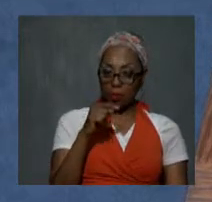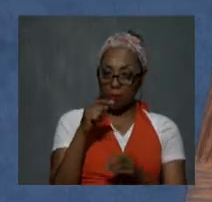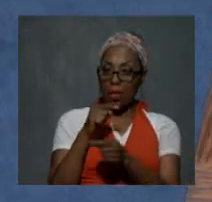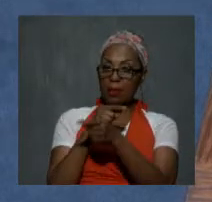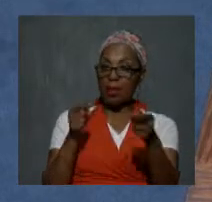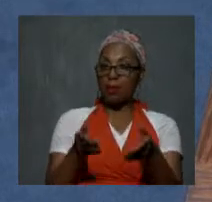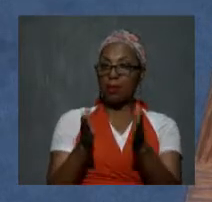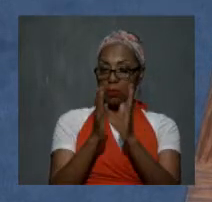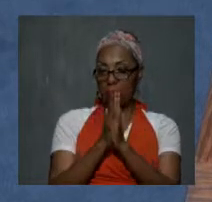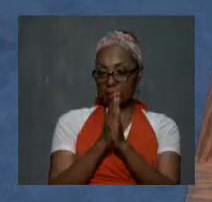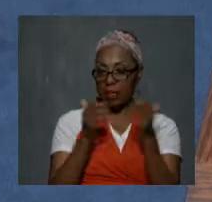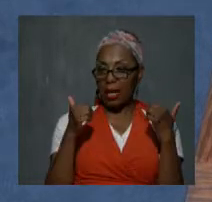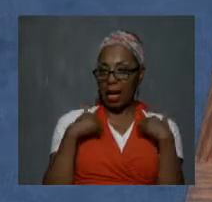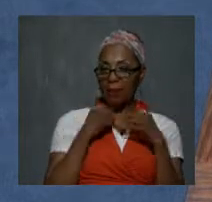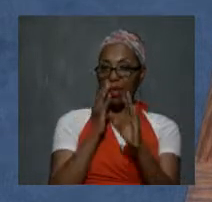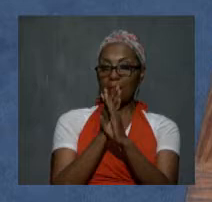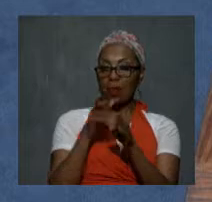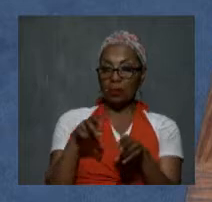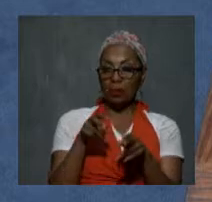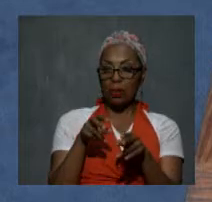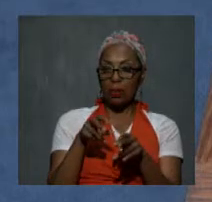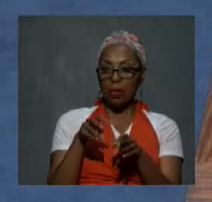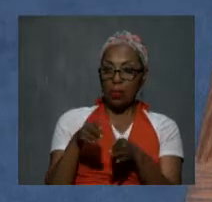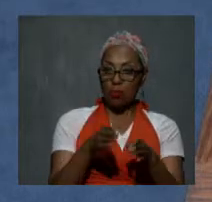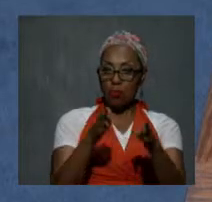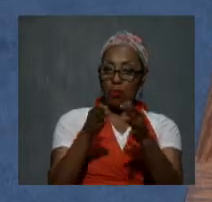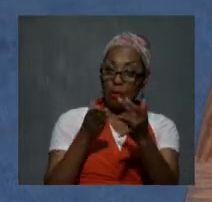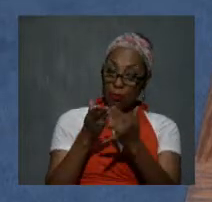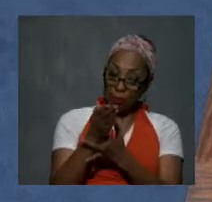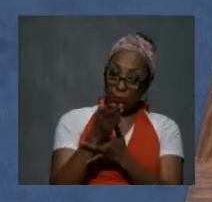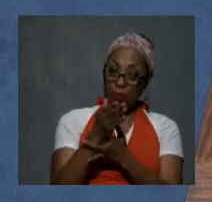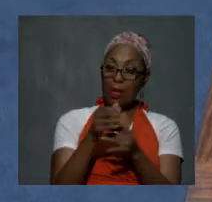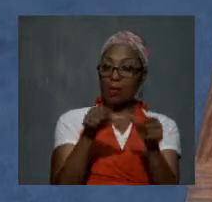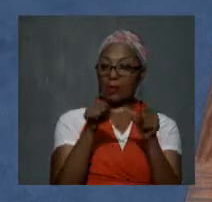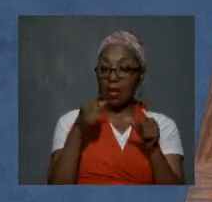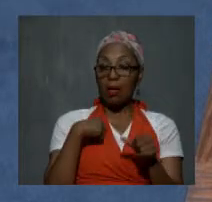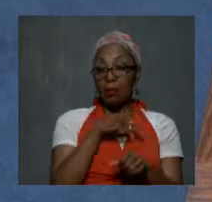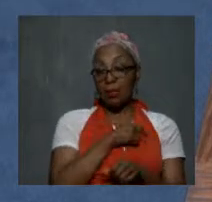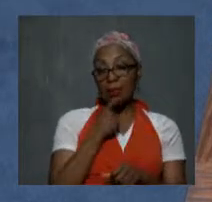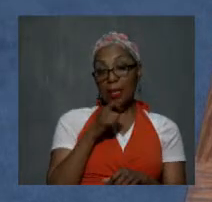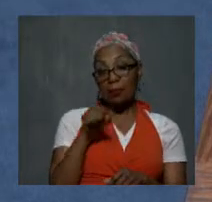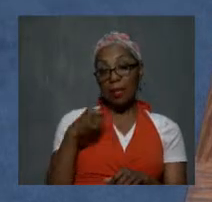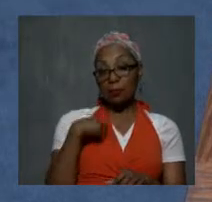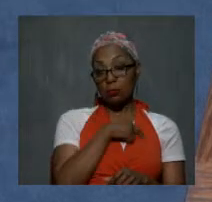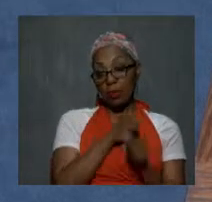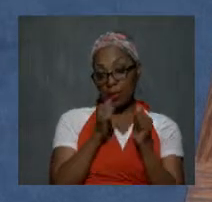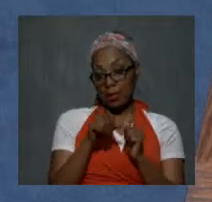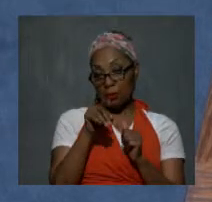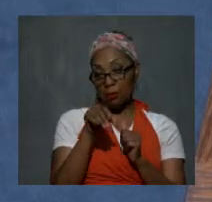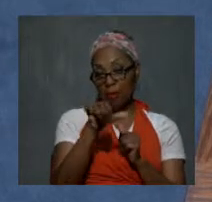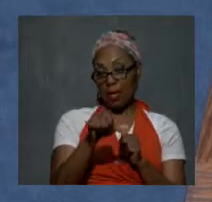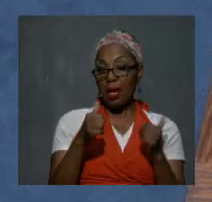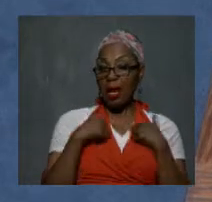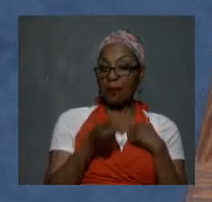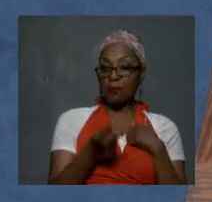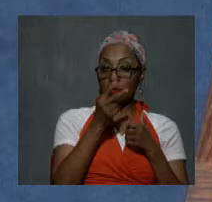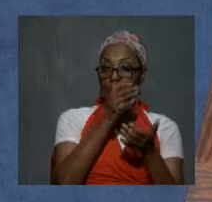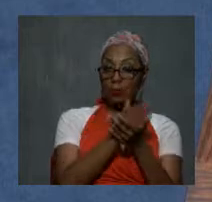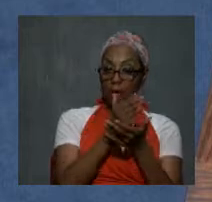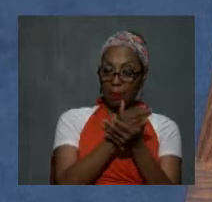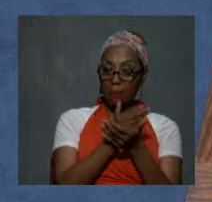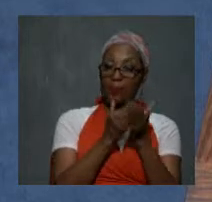They were requesting to have a bus route through the site, which we told them we could do, and they're actually planning on 2 stops in there, one going